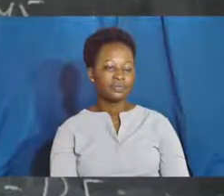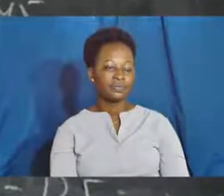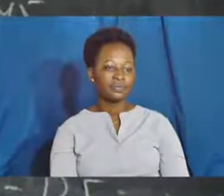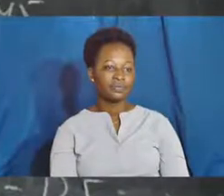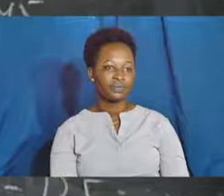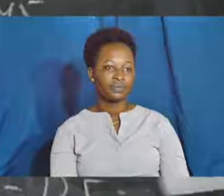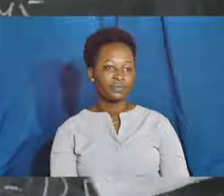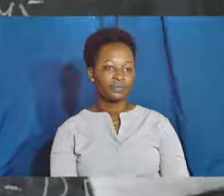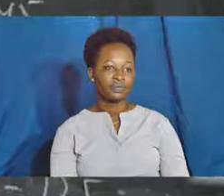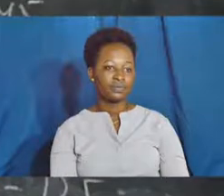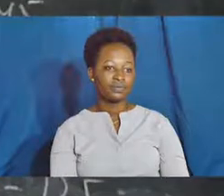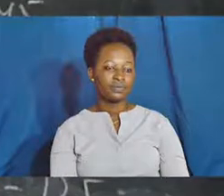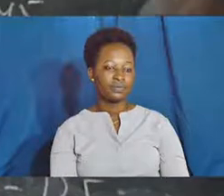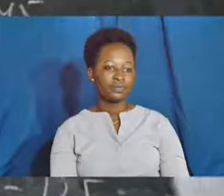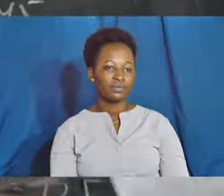Okay, so